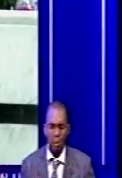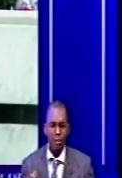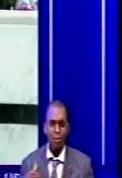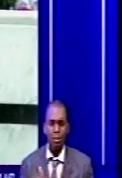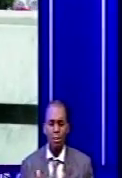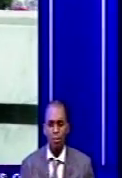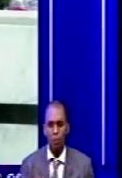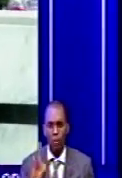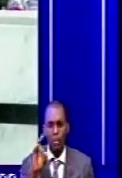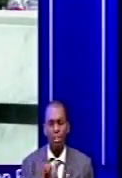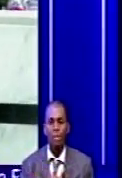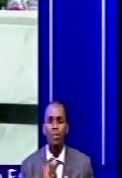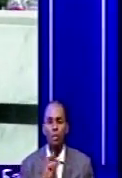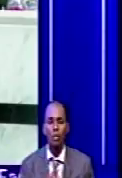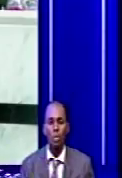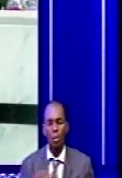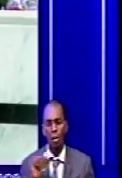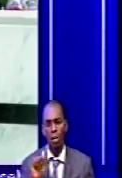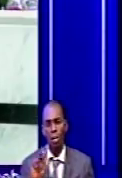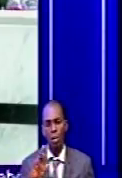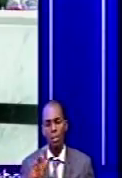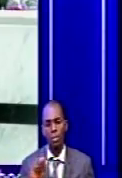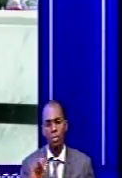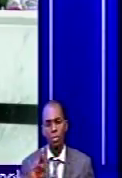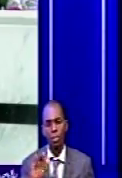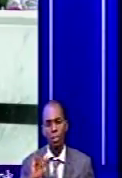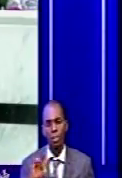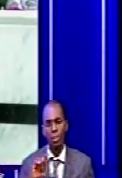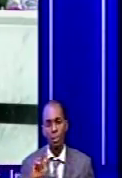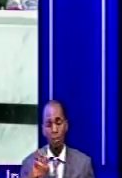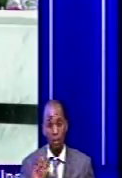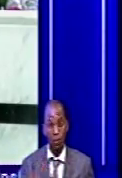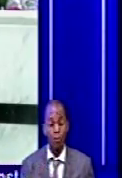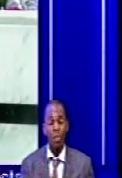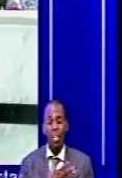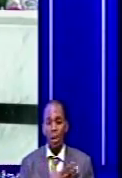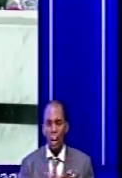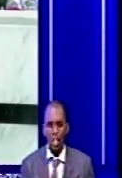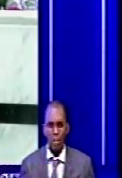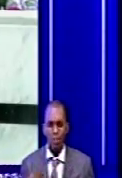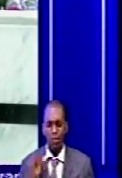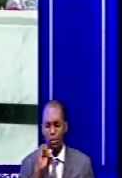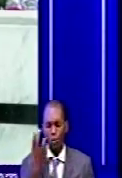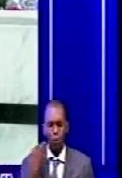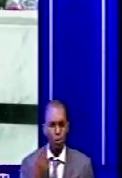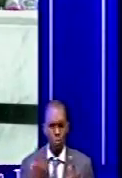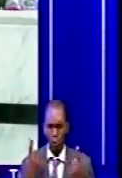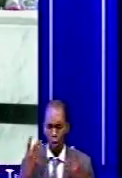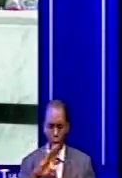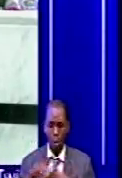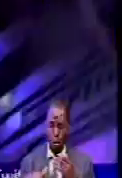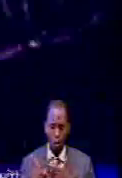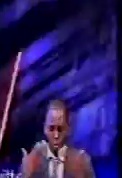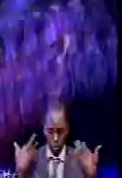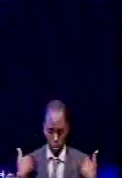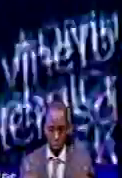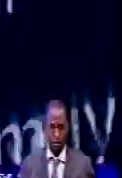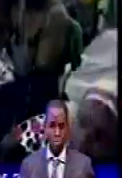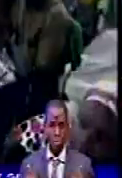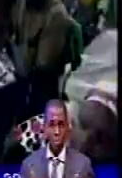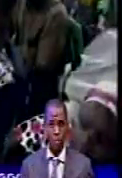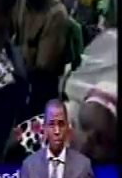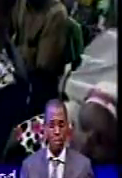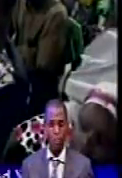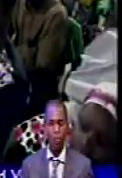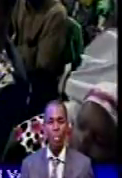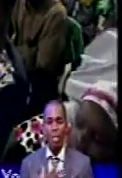was burning all over my body was taken away till today. Praise the name of the Lord. And now